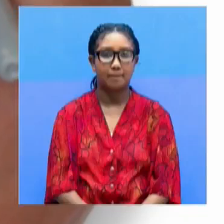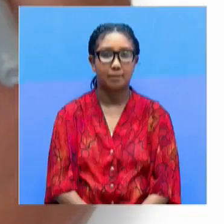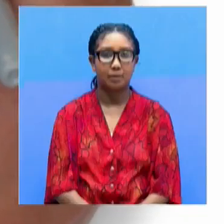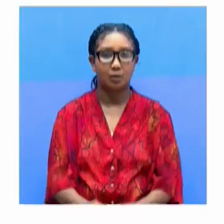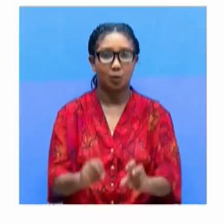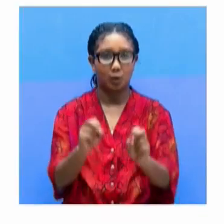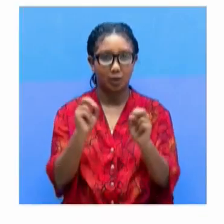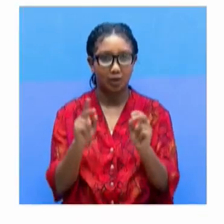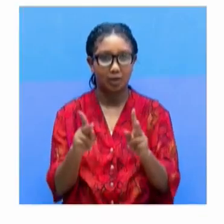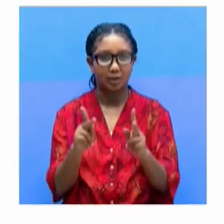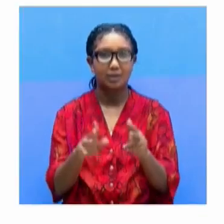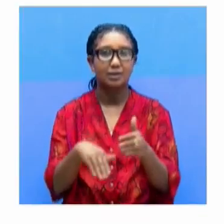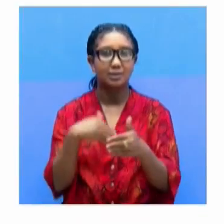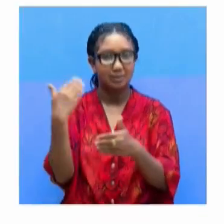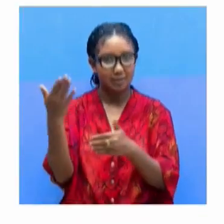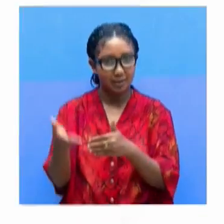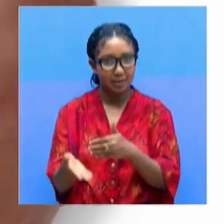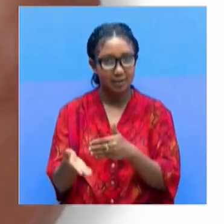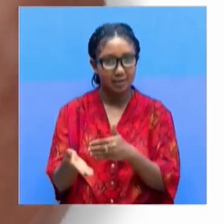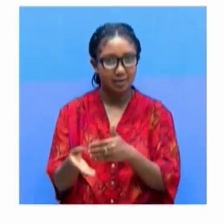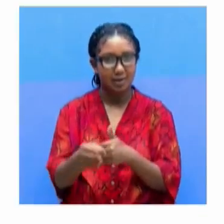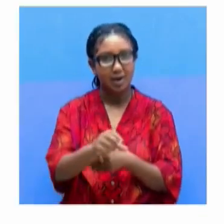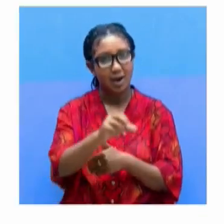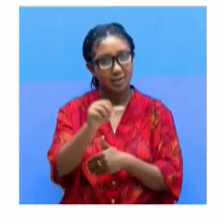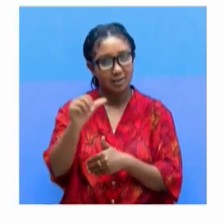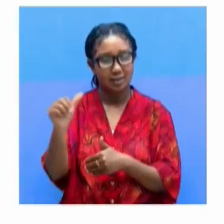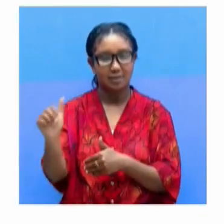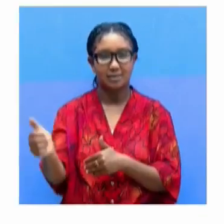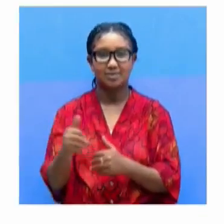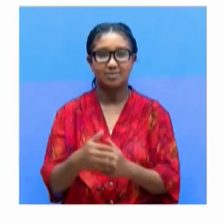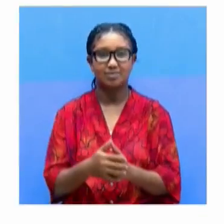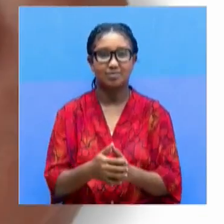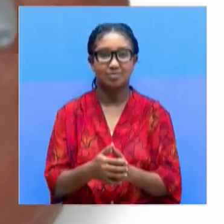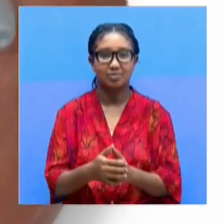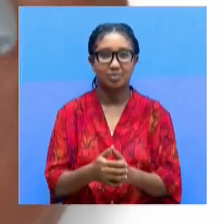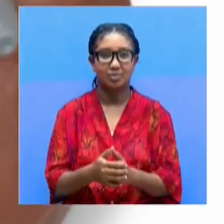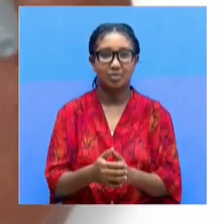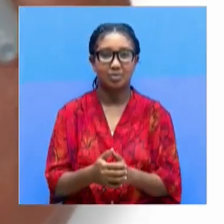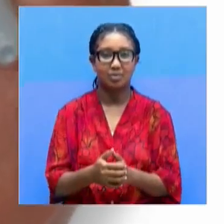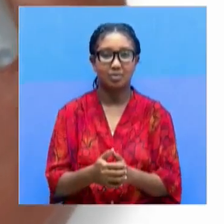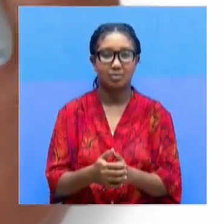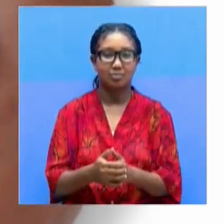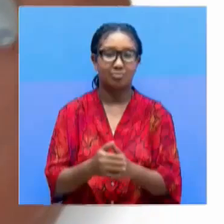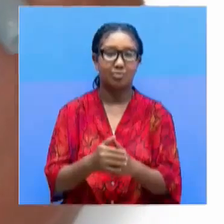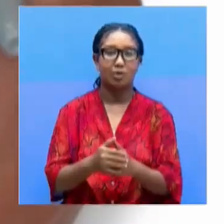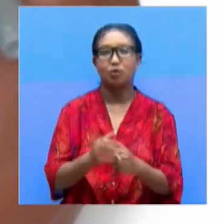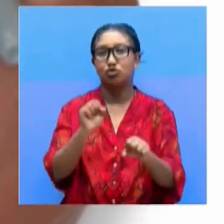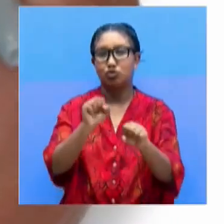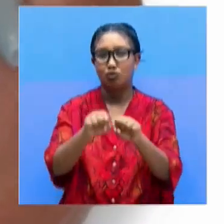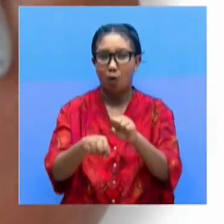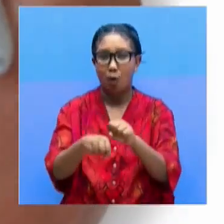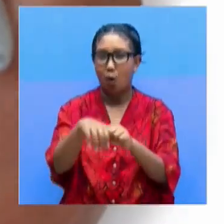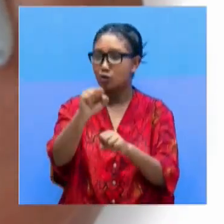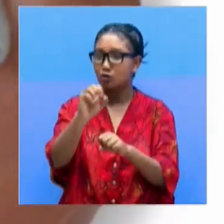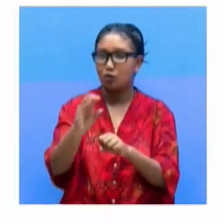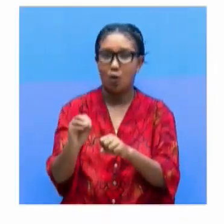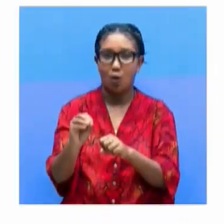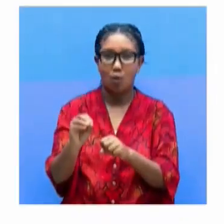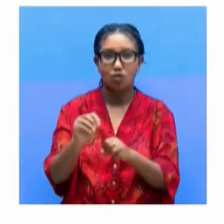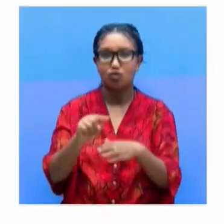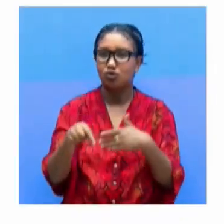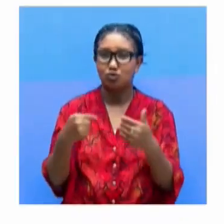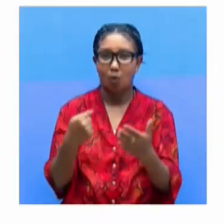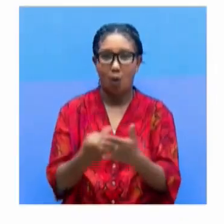okay? Then the other is so. So means we are coming to